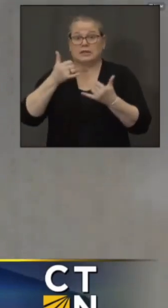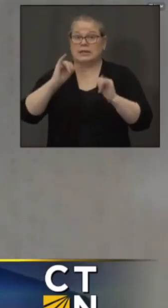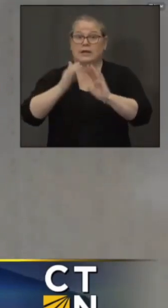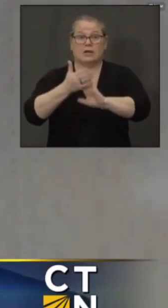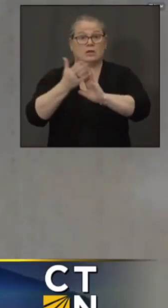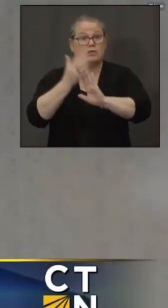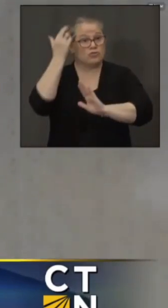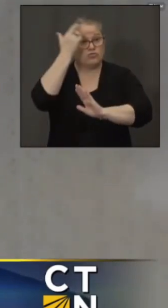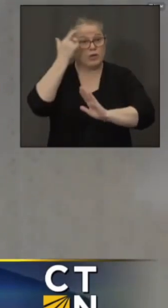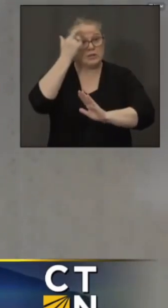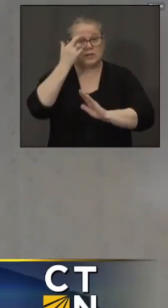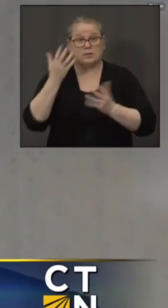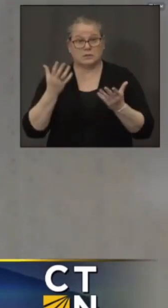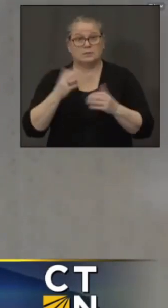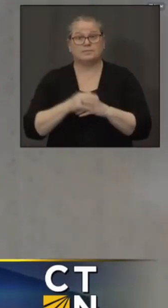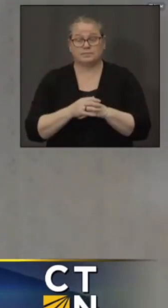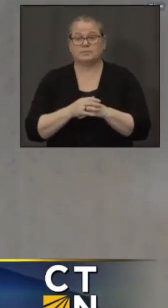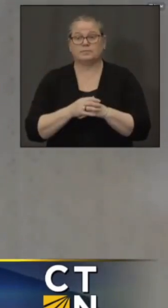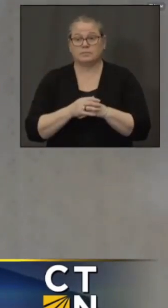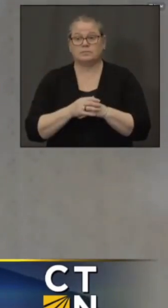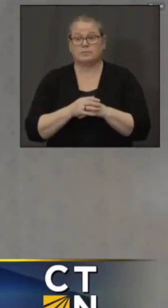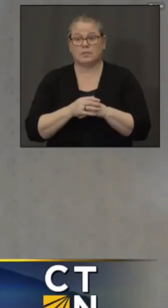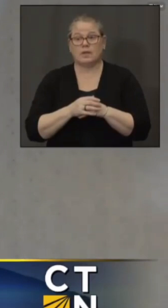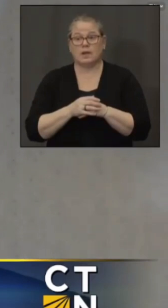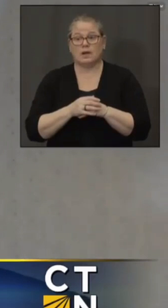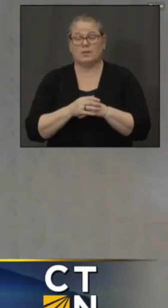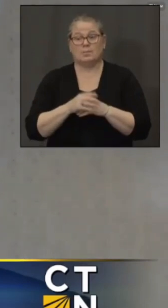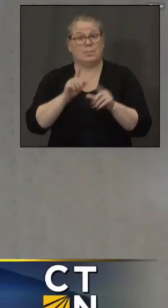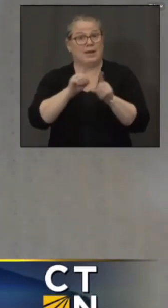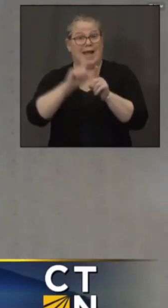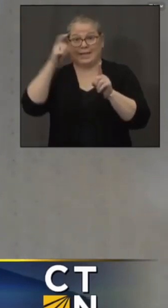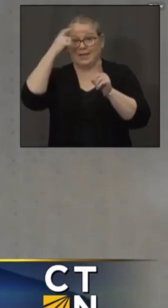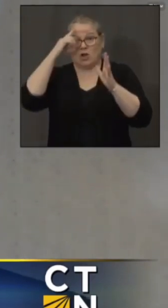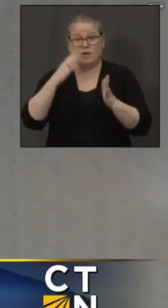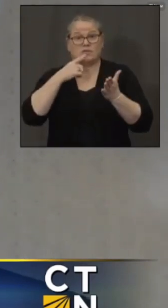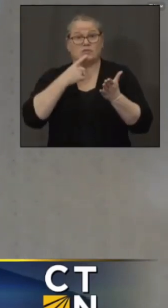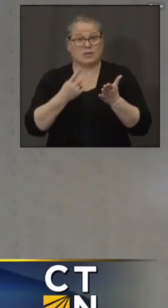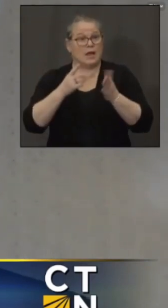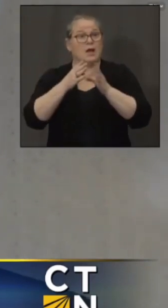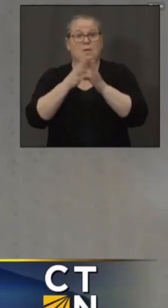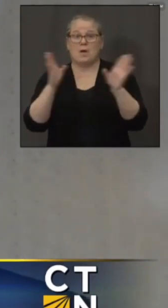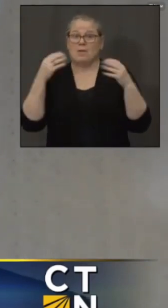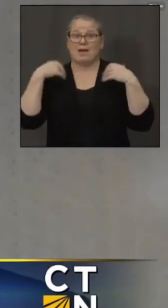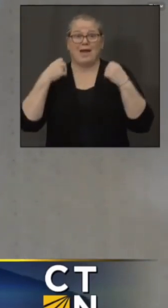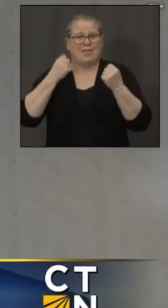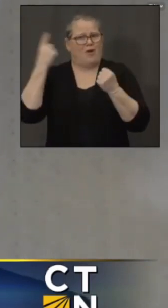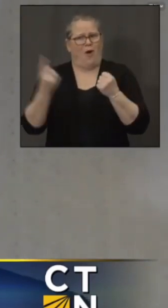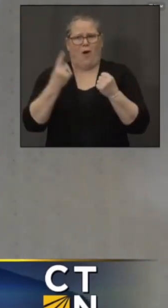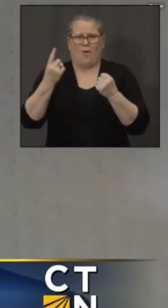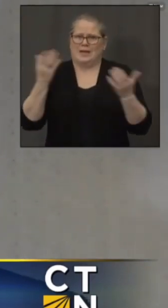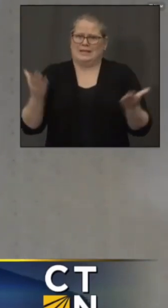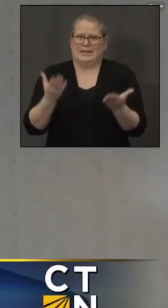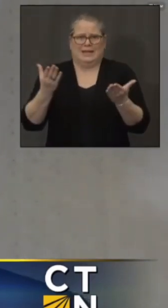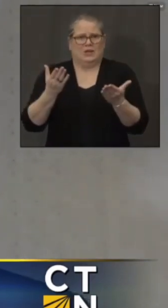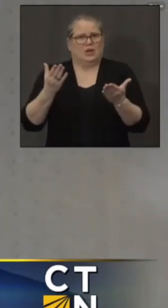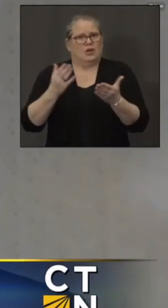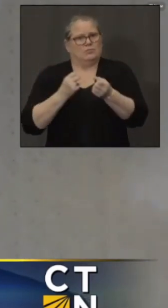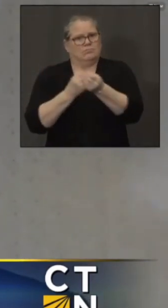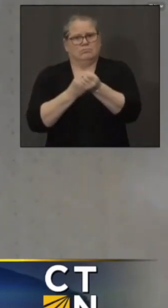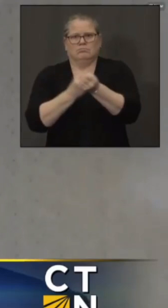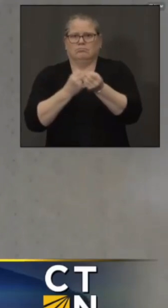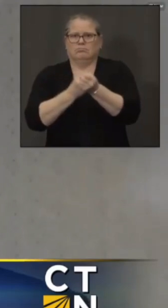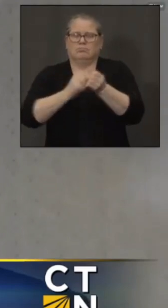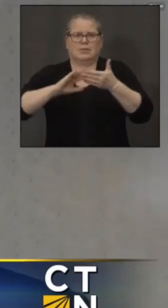valid, Paul. But with that said, as the governor said, the Department of Public Health is always there to serve as a resource to the local public health